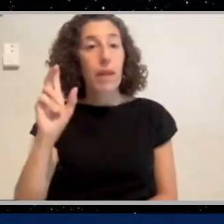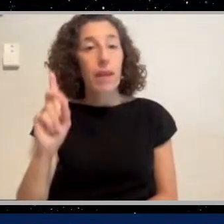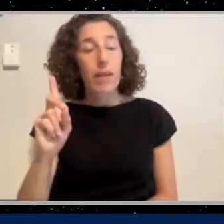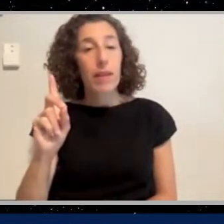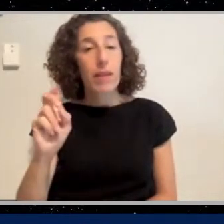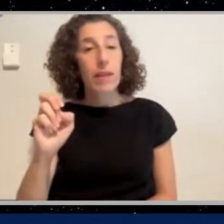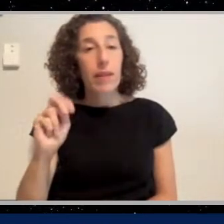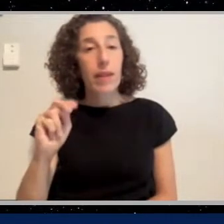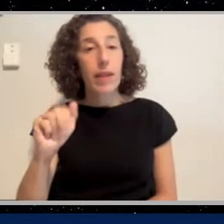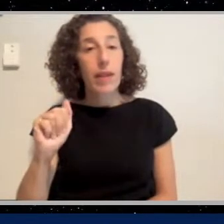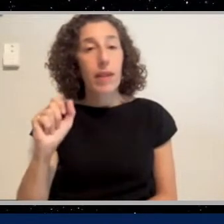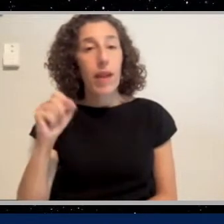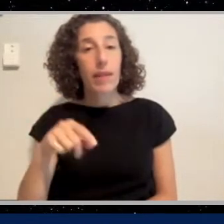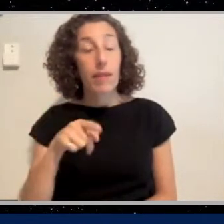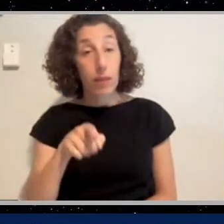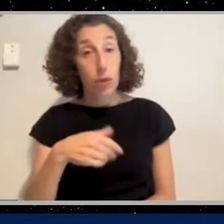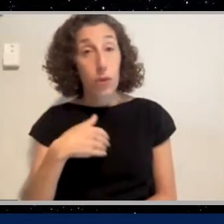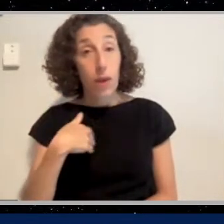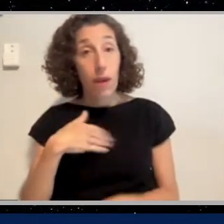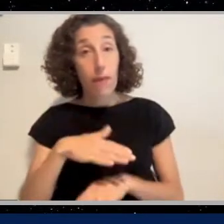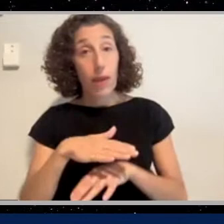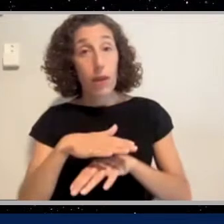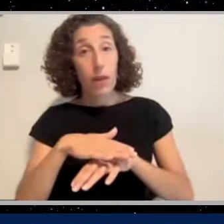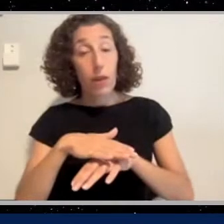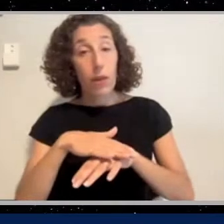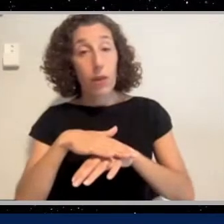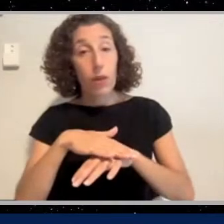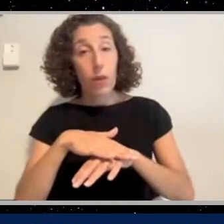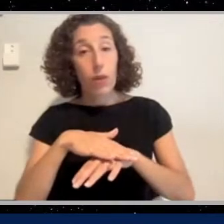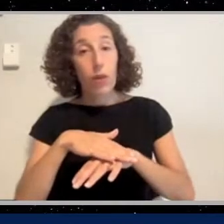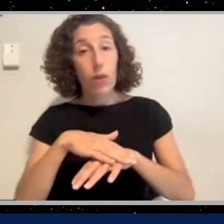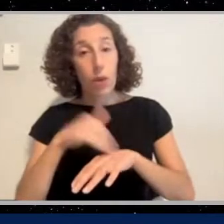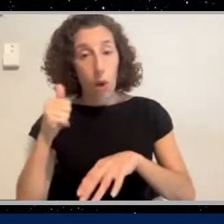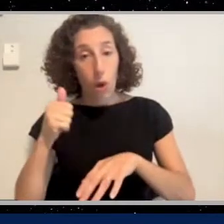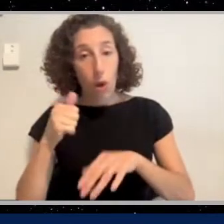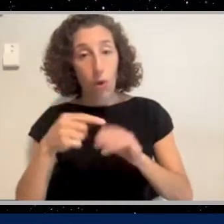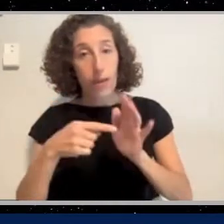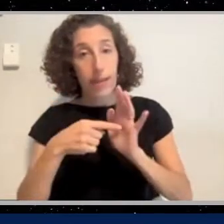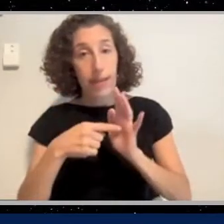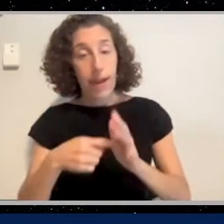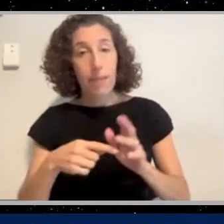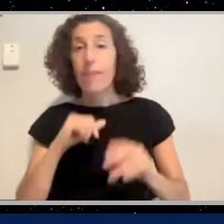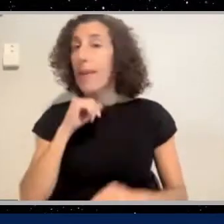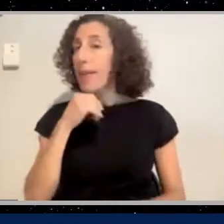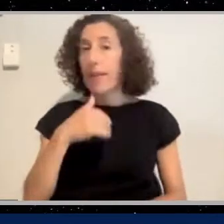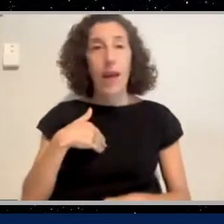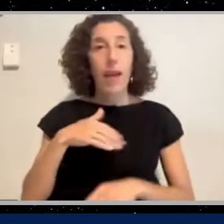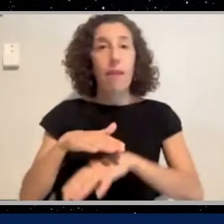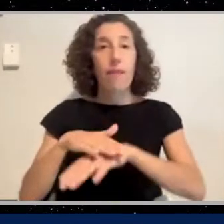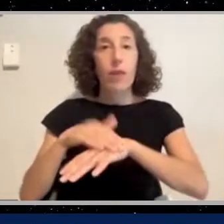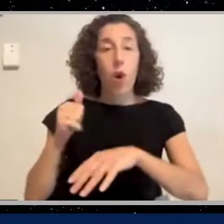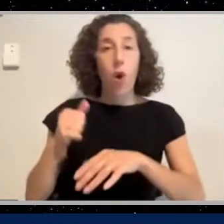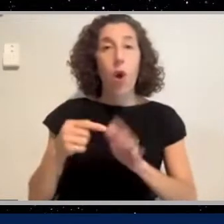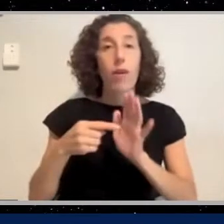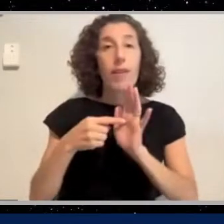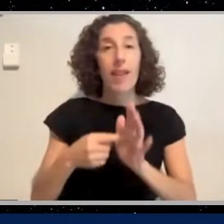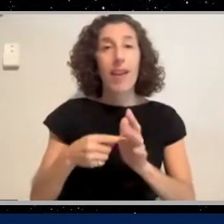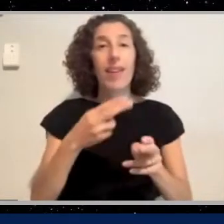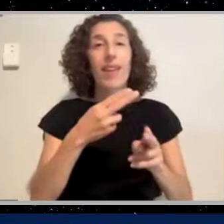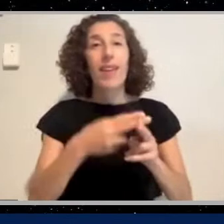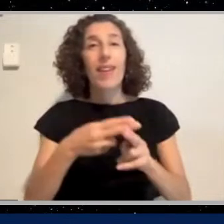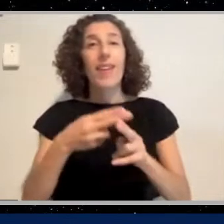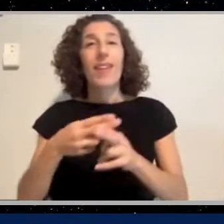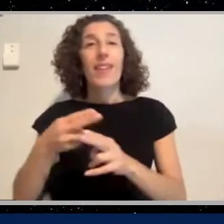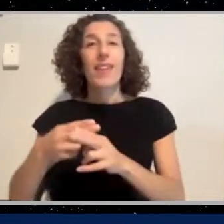a call sign, Sawyer? No, for the first flight, we did not have call signs. We just had our names. And I still have